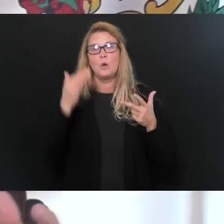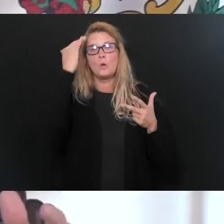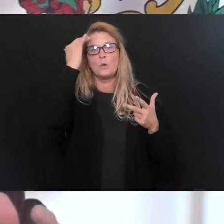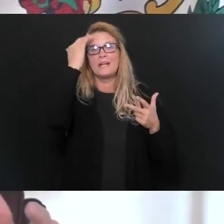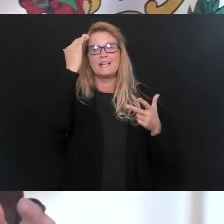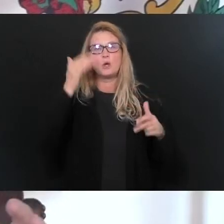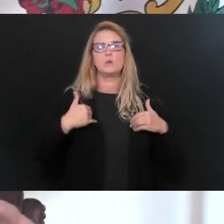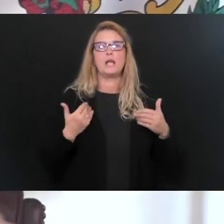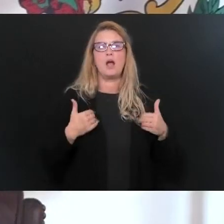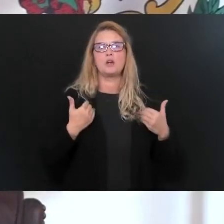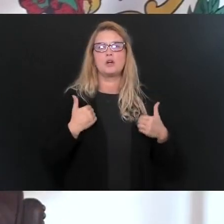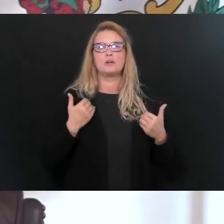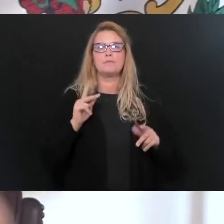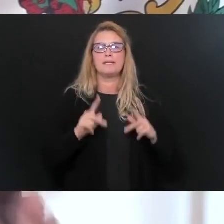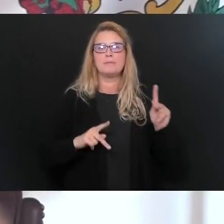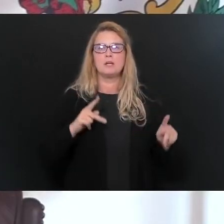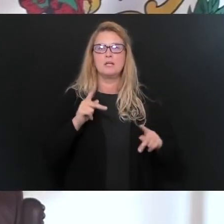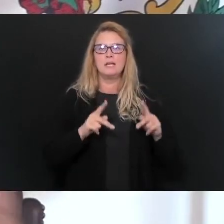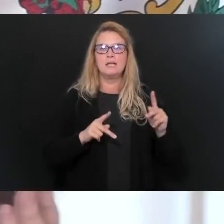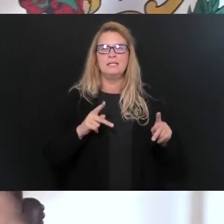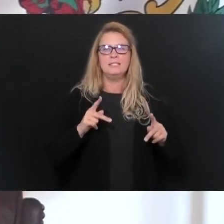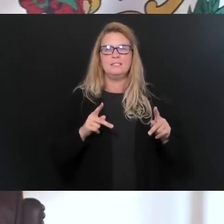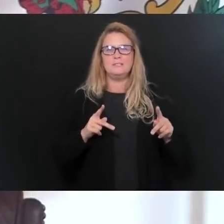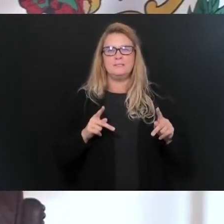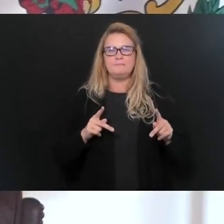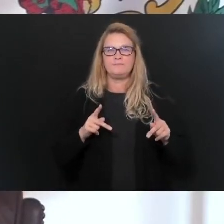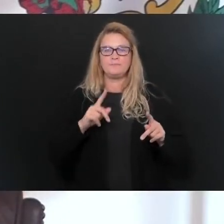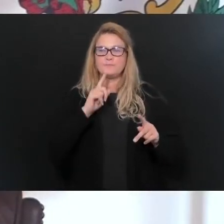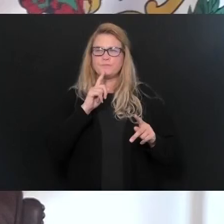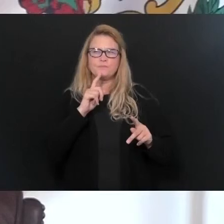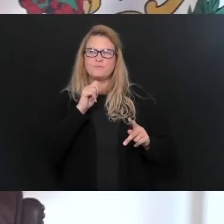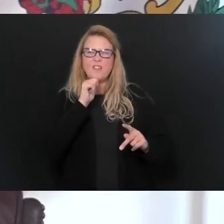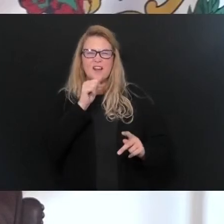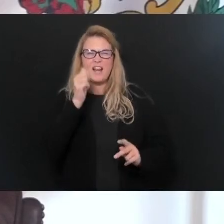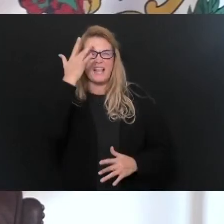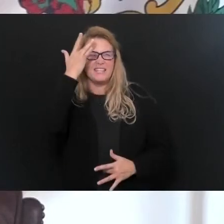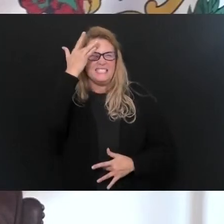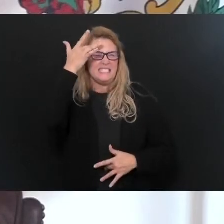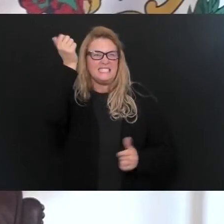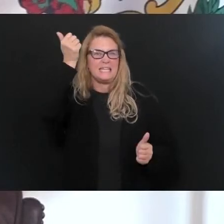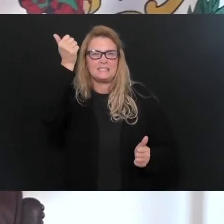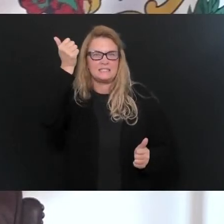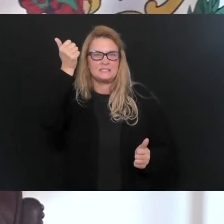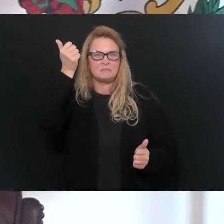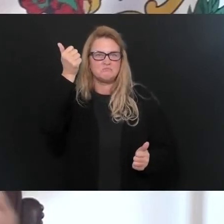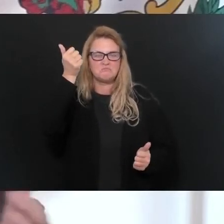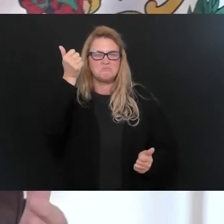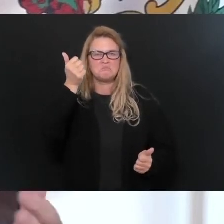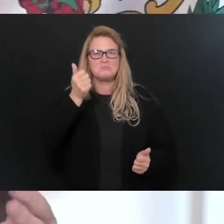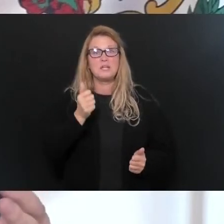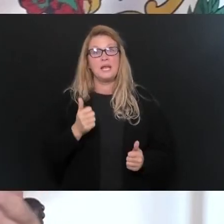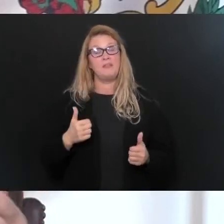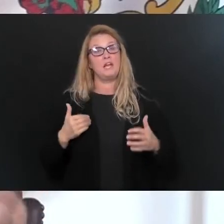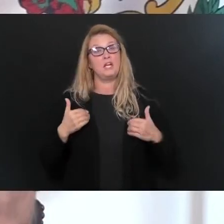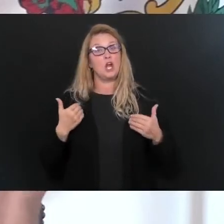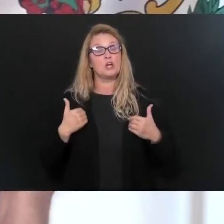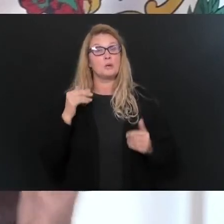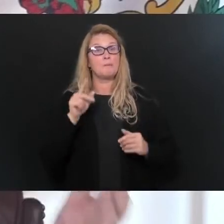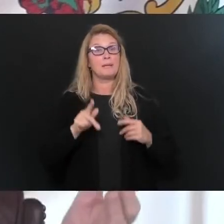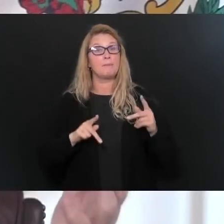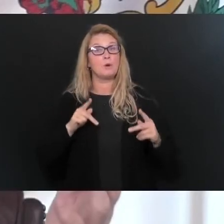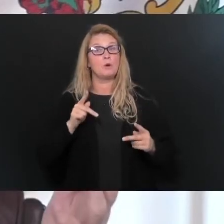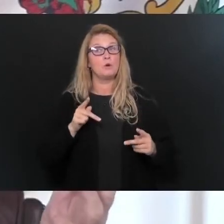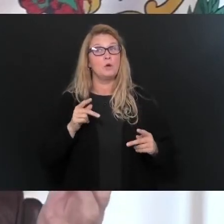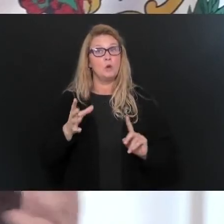younger people aren't getting really bad sick and all that for the most part. And our younger people that